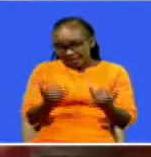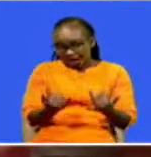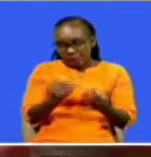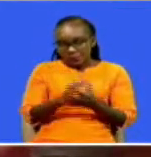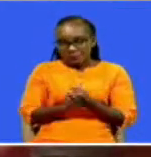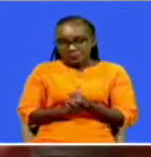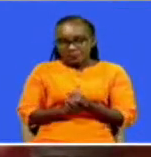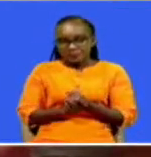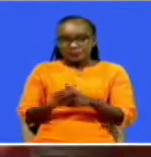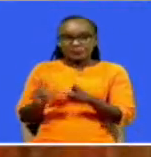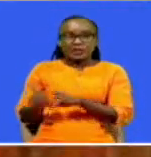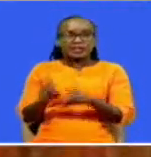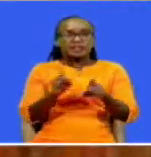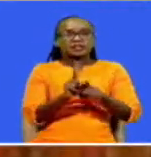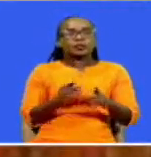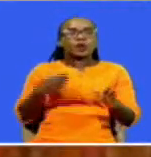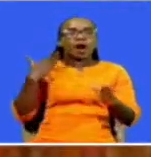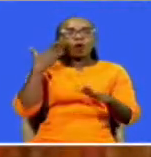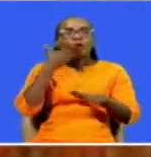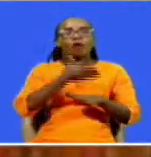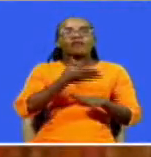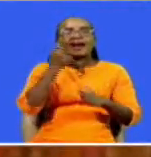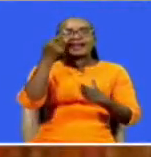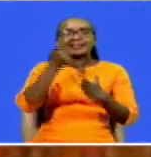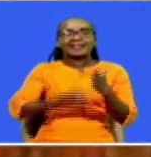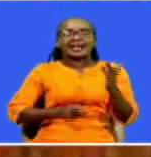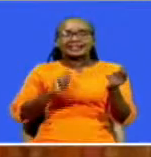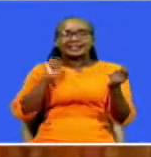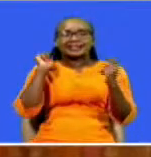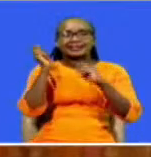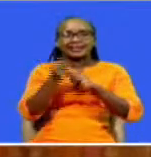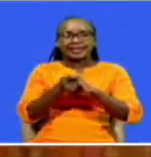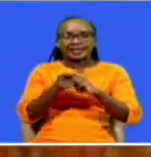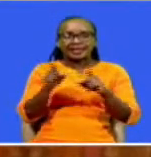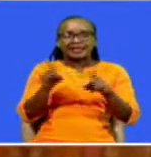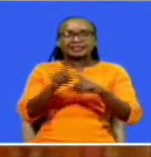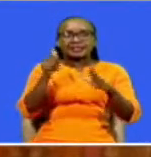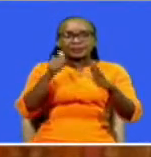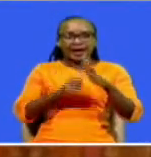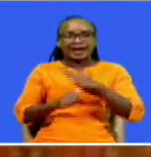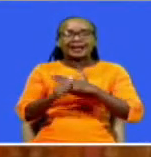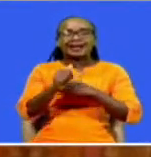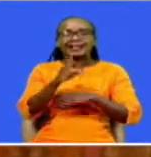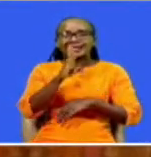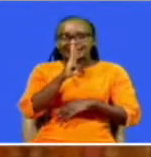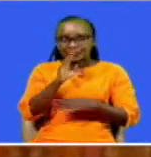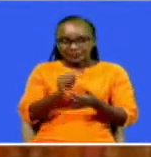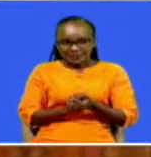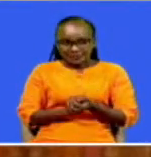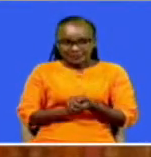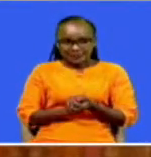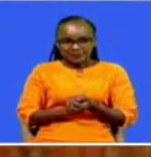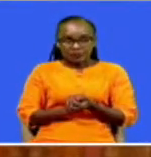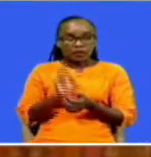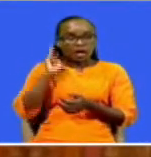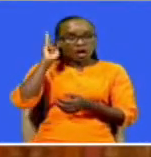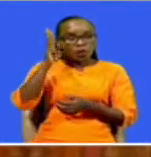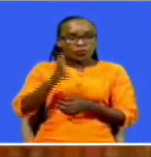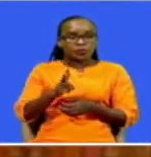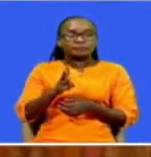are overtaxing trade and undertaxing wealth. We will